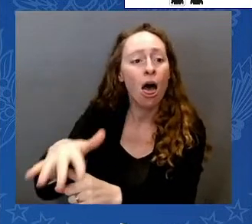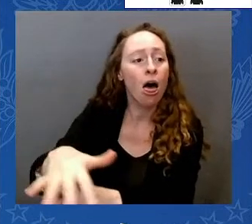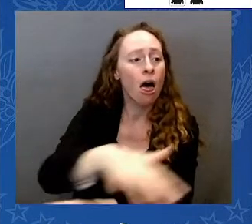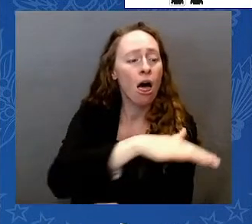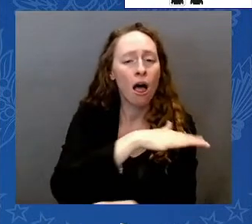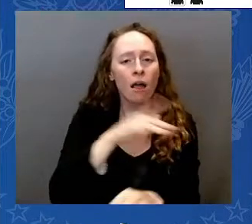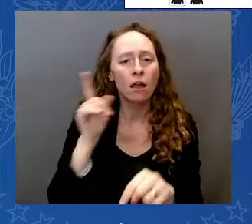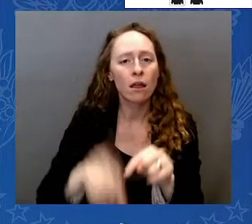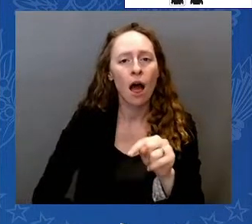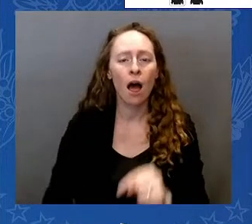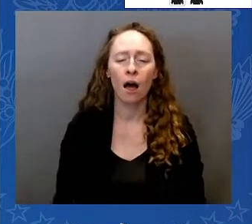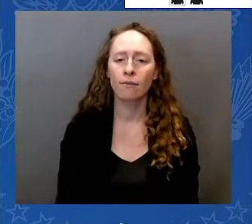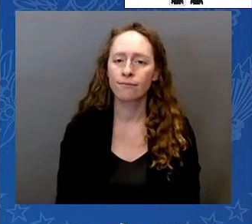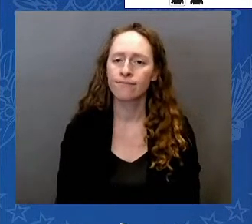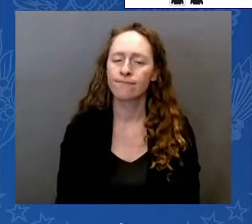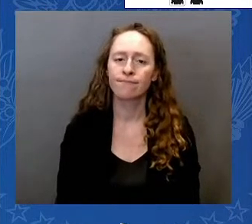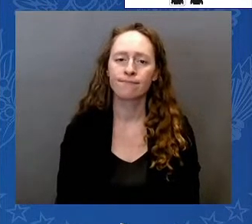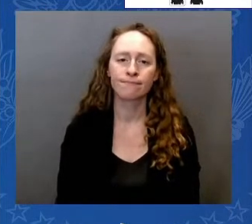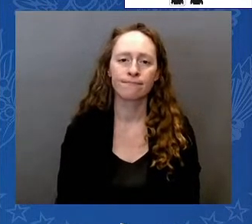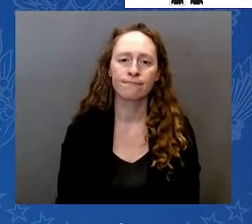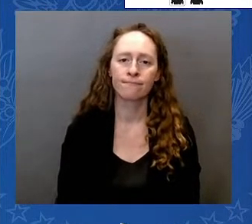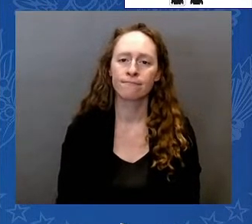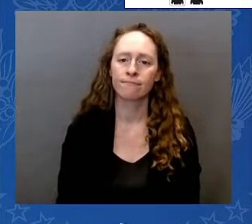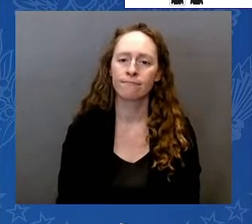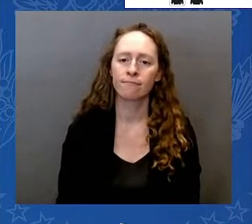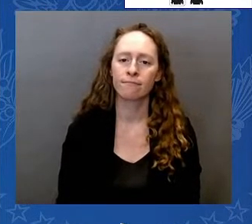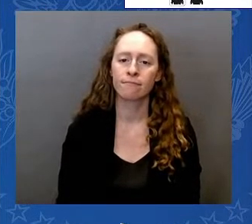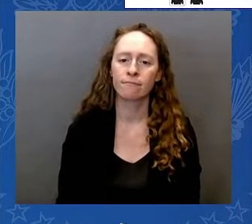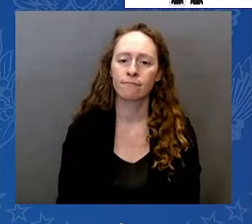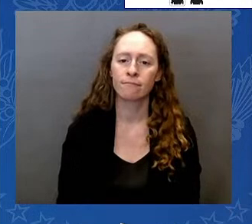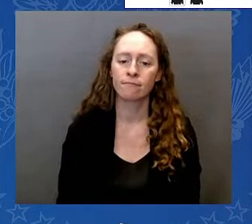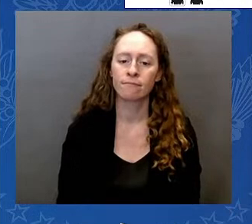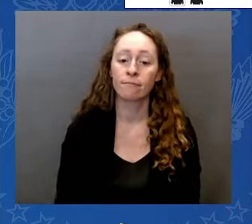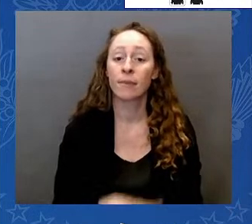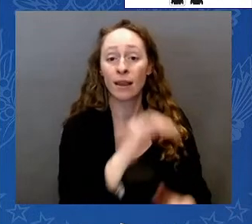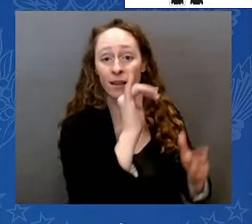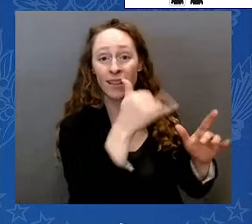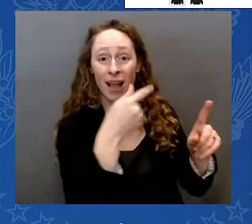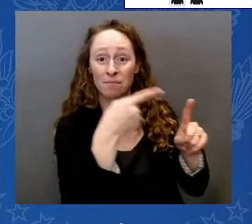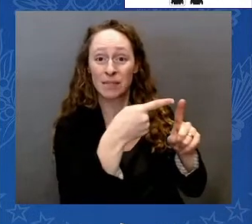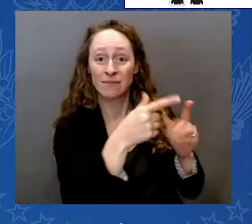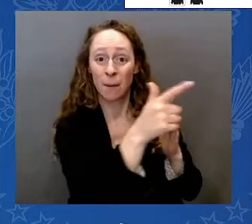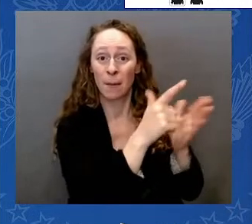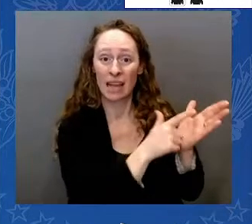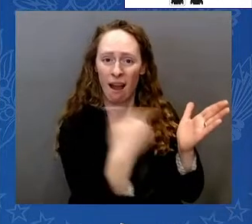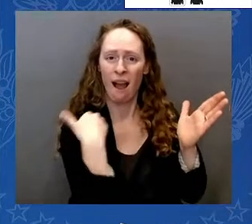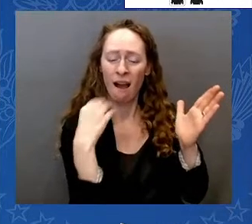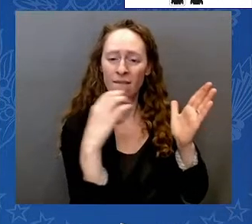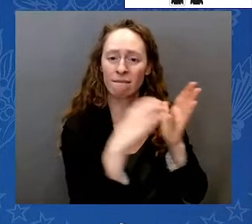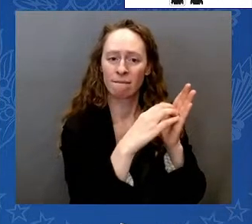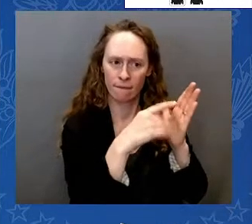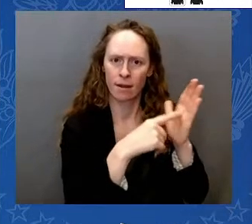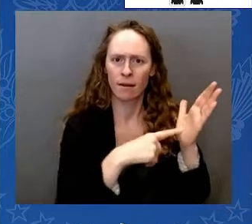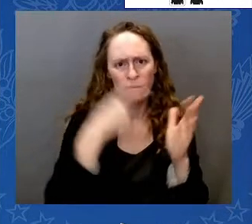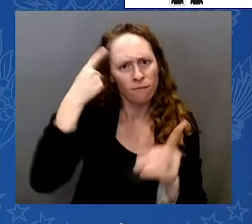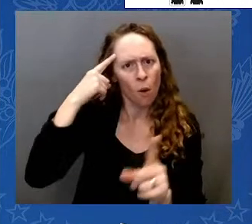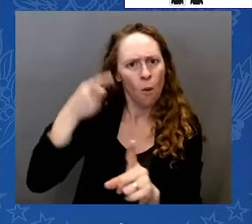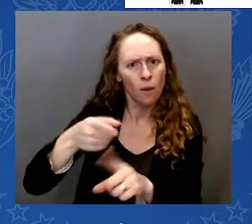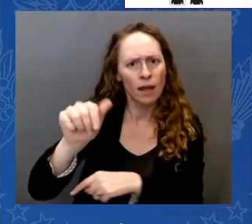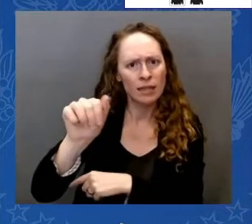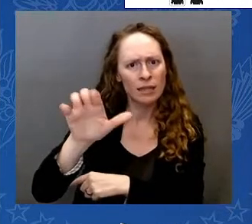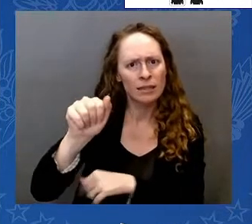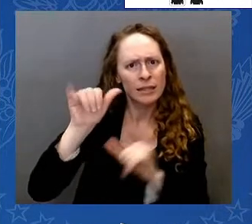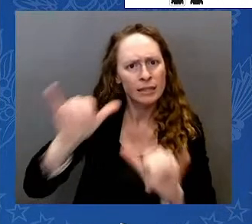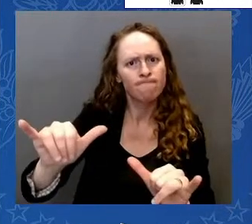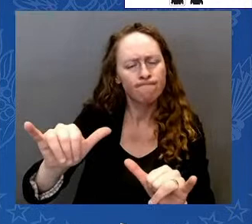Care Act. You know, one of the things that people forget is without the Affordable Care Act, anybody who